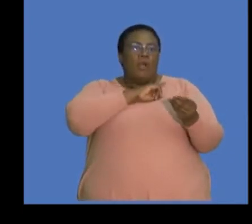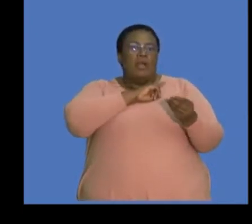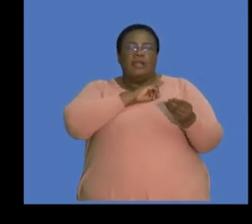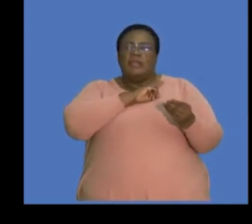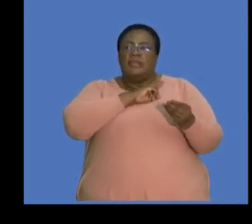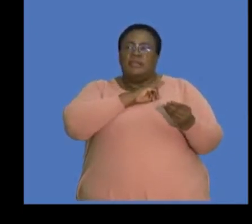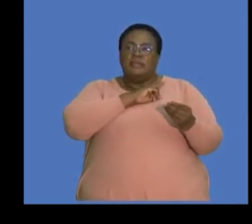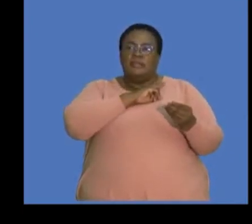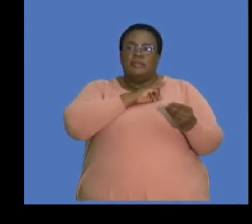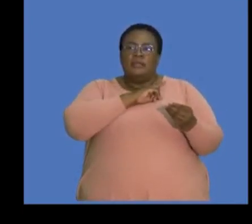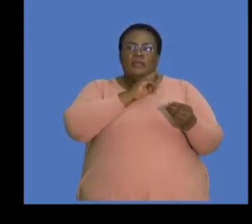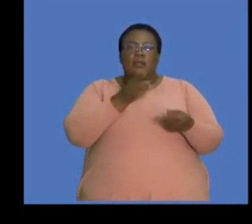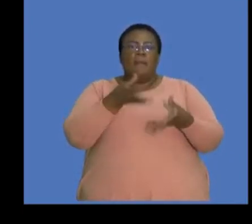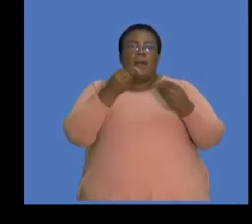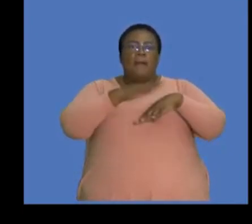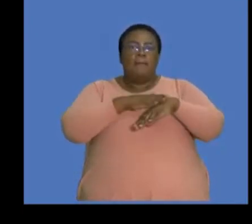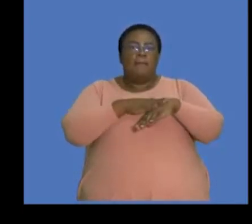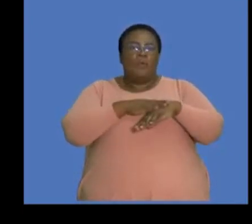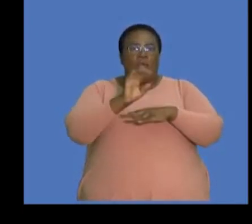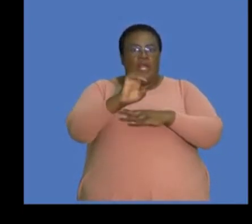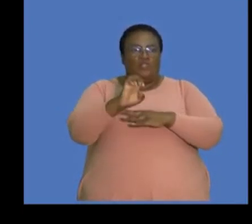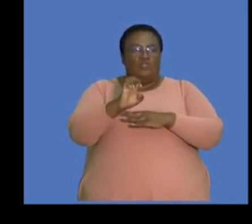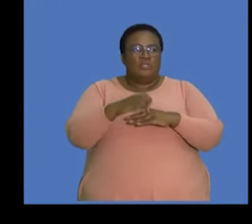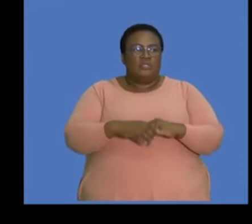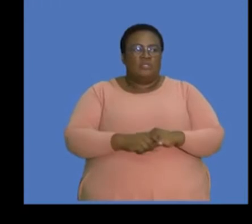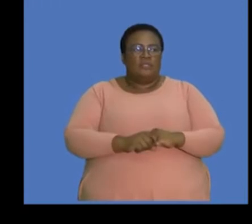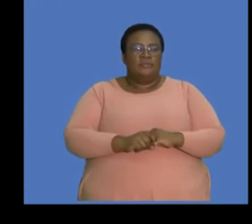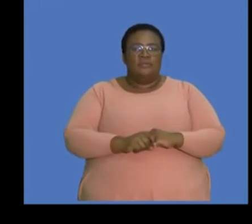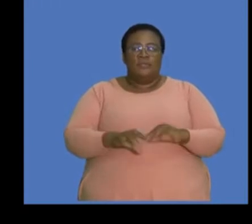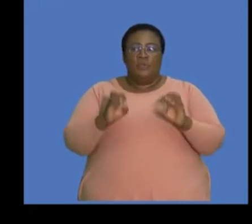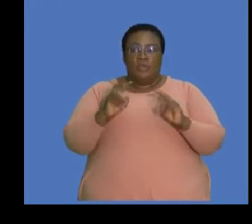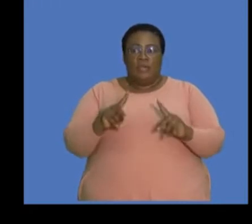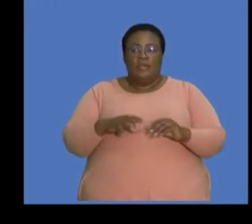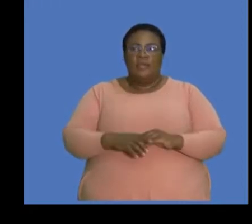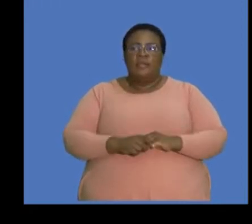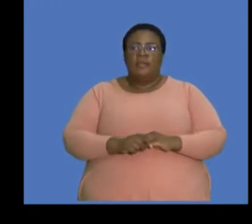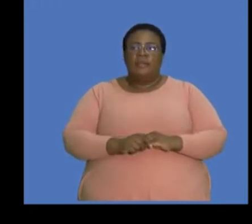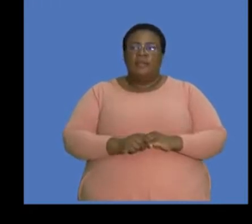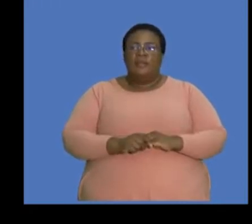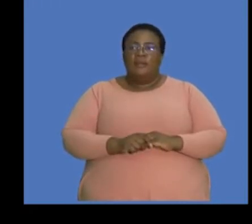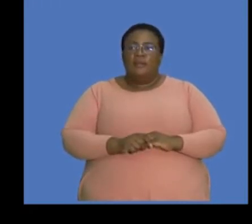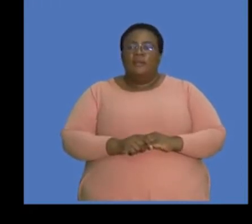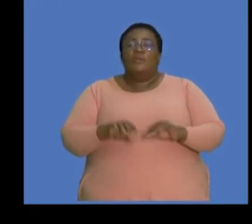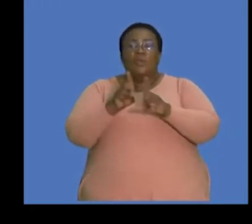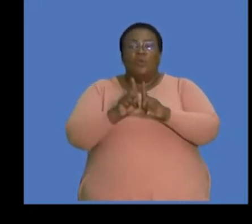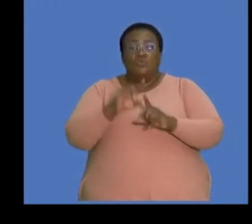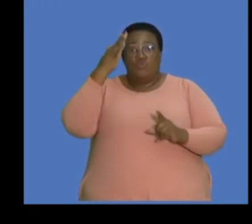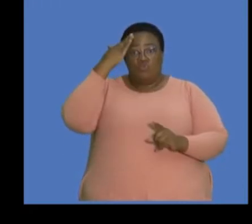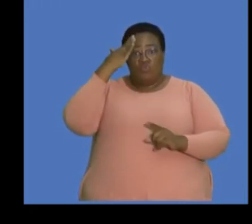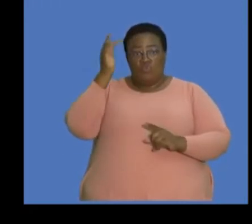electrons, while positive is a consequence of loss of electrons, right? Okay. Having said